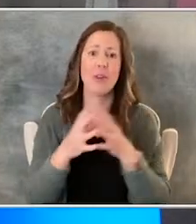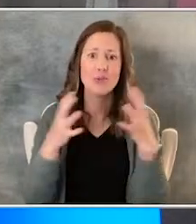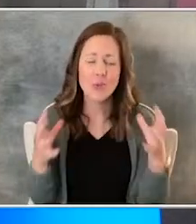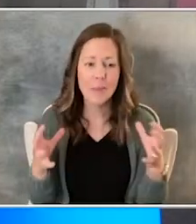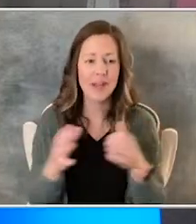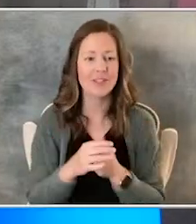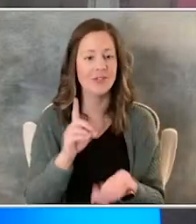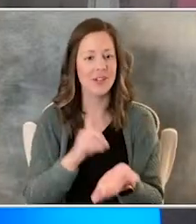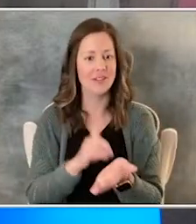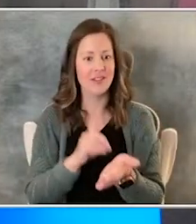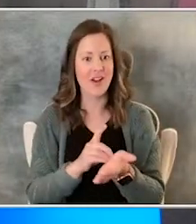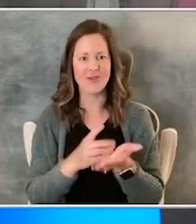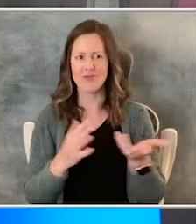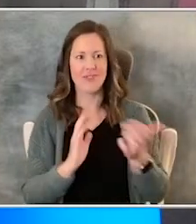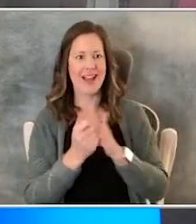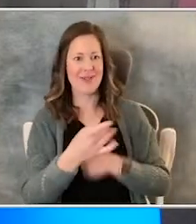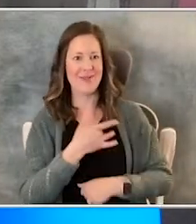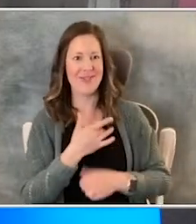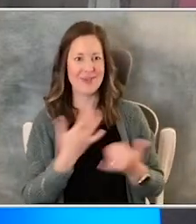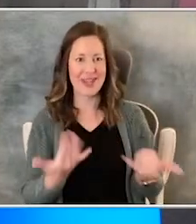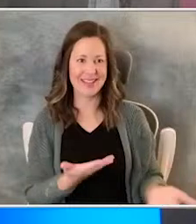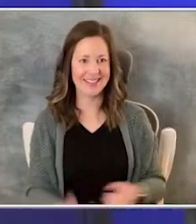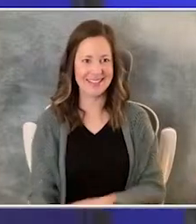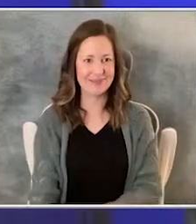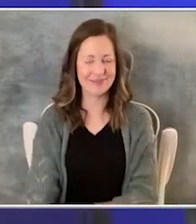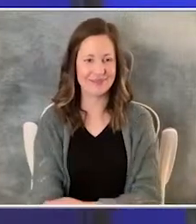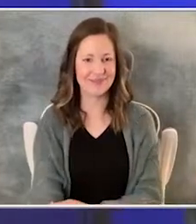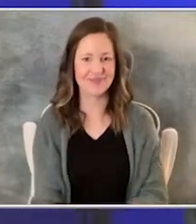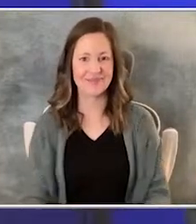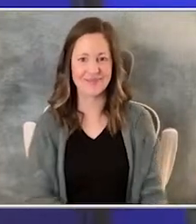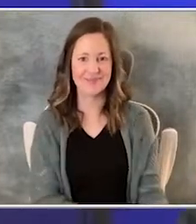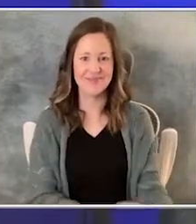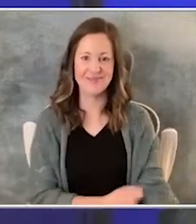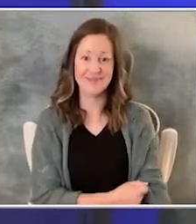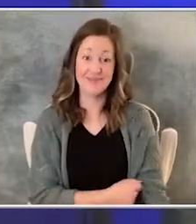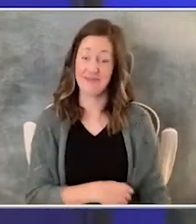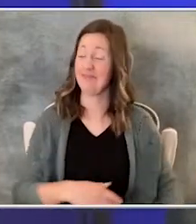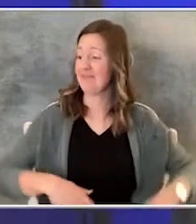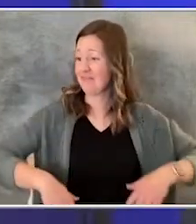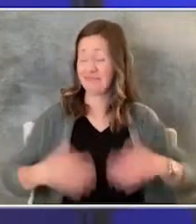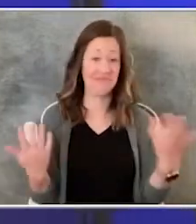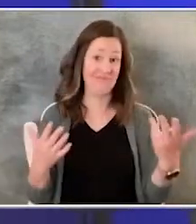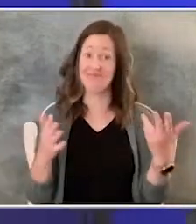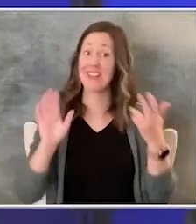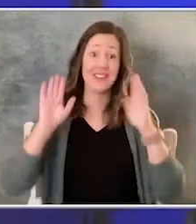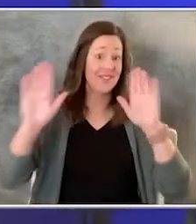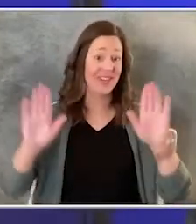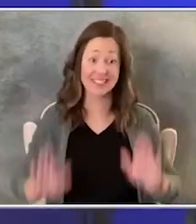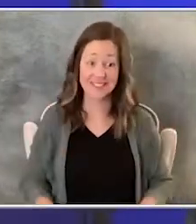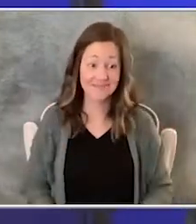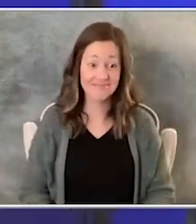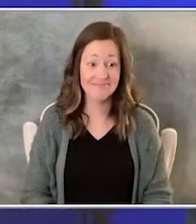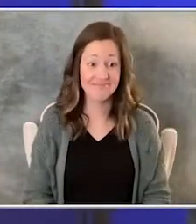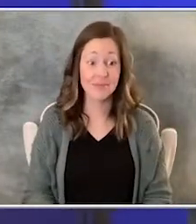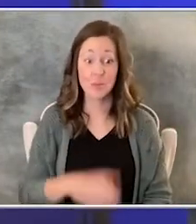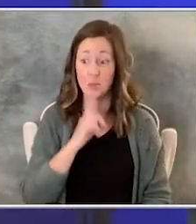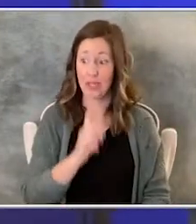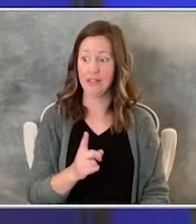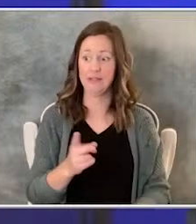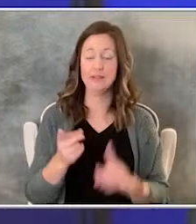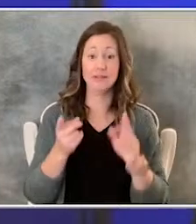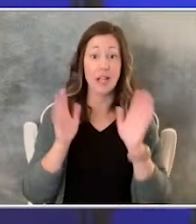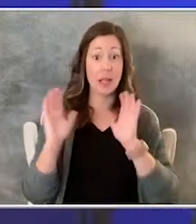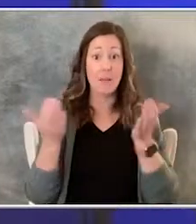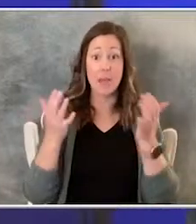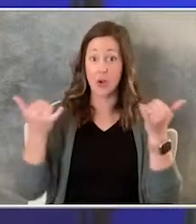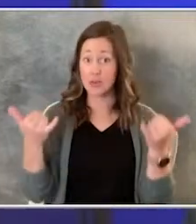right back to something you said. You didn't notice chest pains because they were between your shoulder blades, Right. and you're a doctor. Right. So it must be tough for